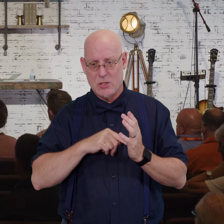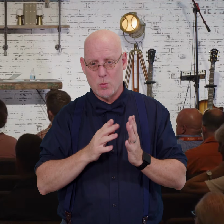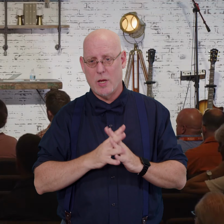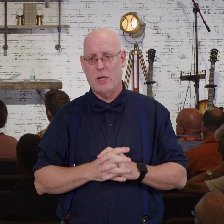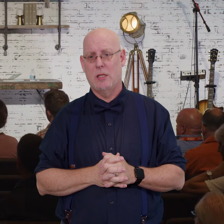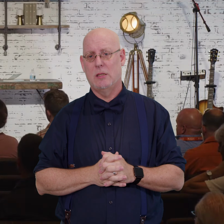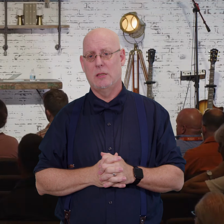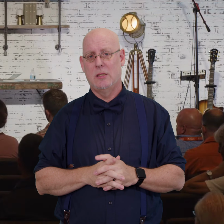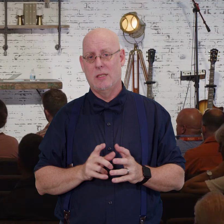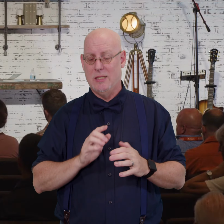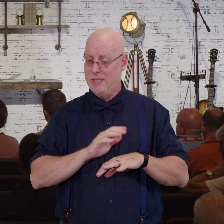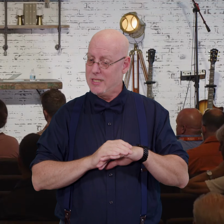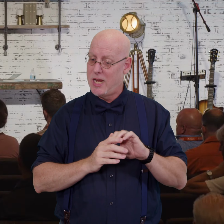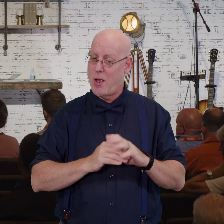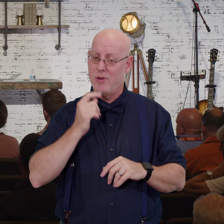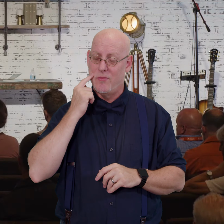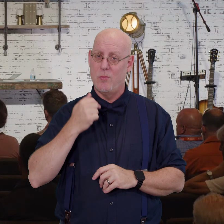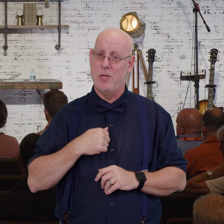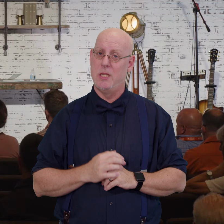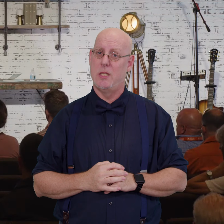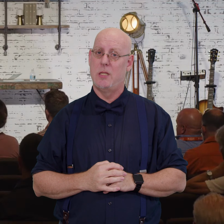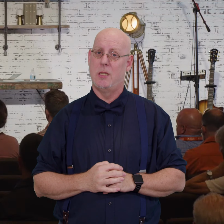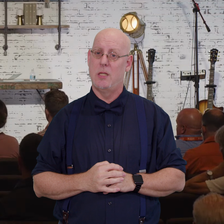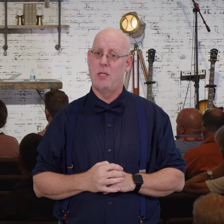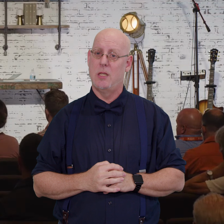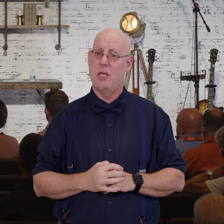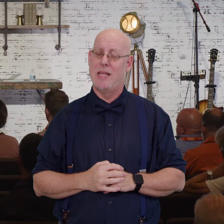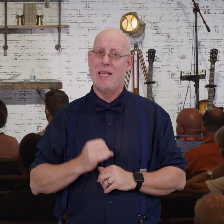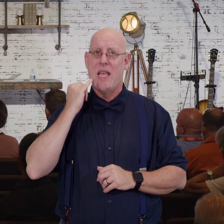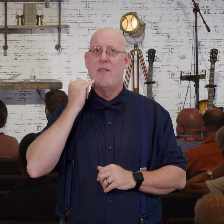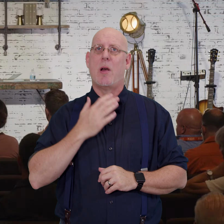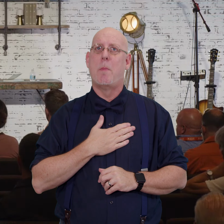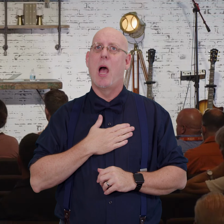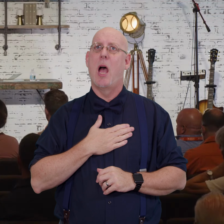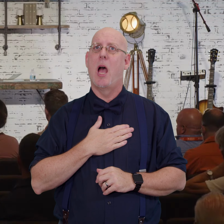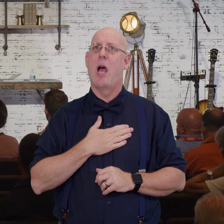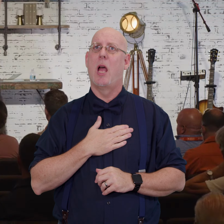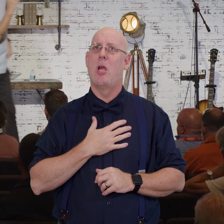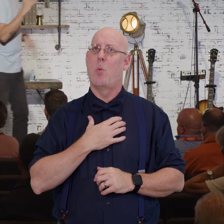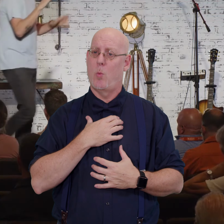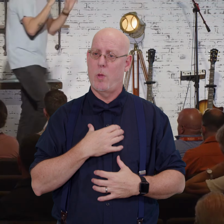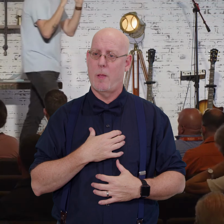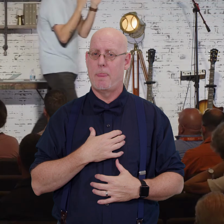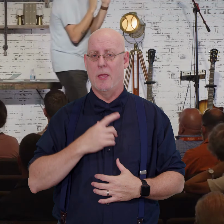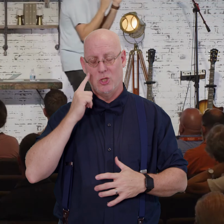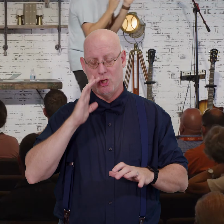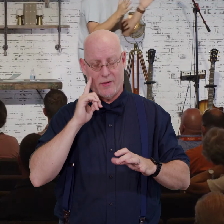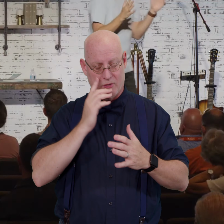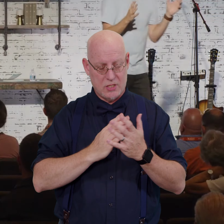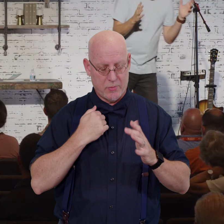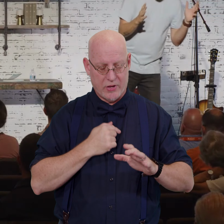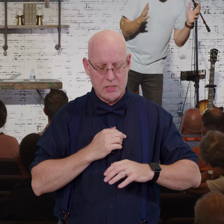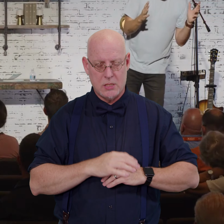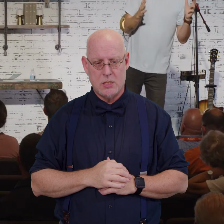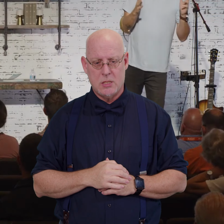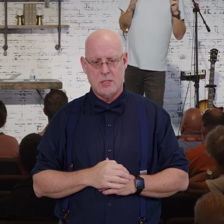but this is comforting to me. Because if my will, I know this is gonna be shocking for some of